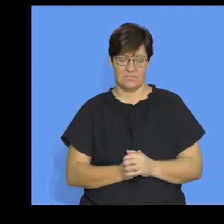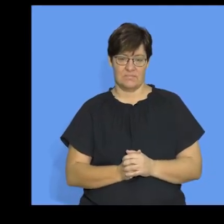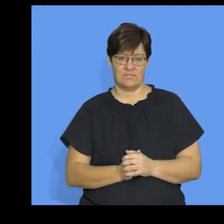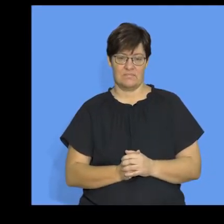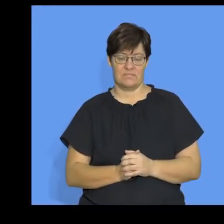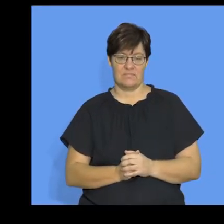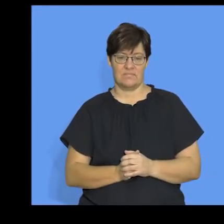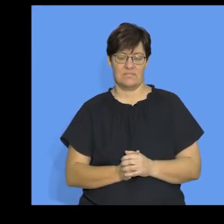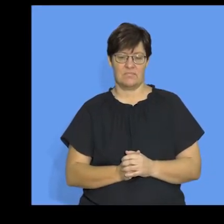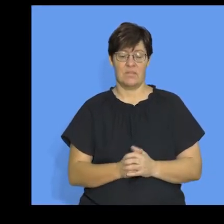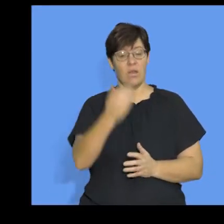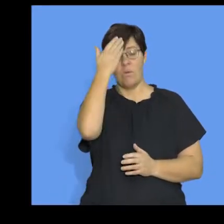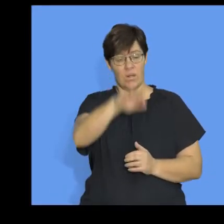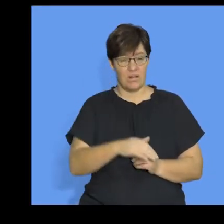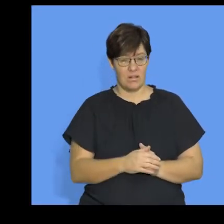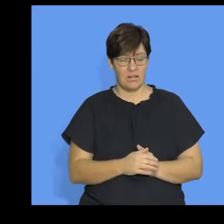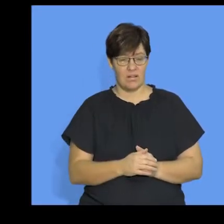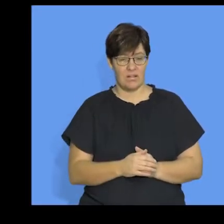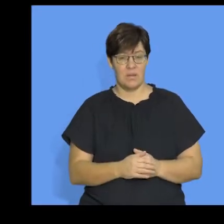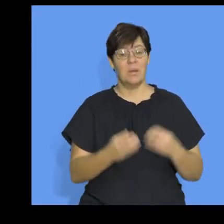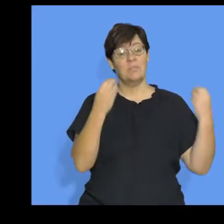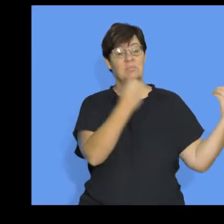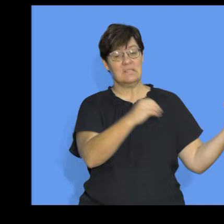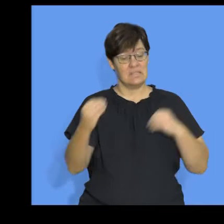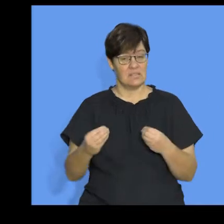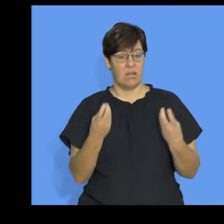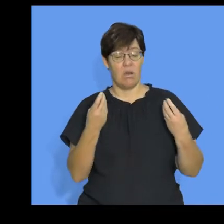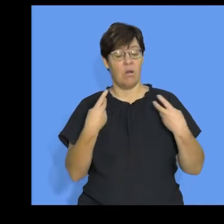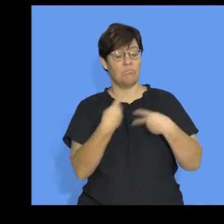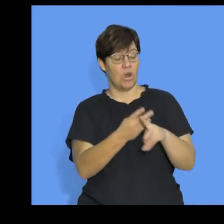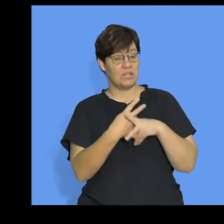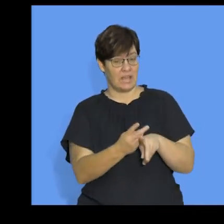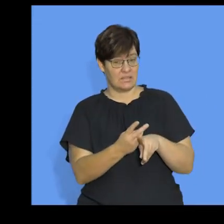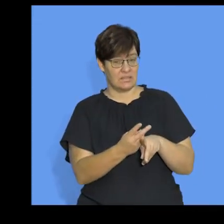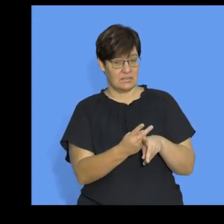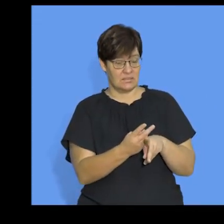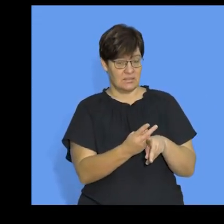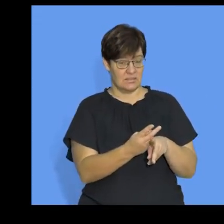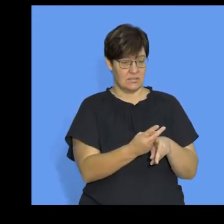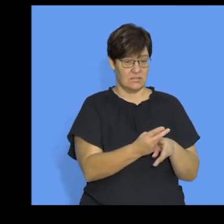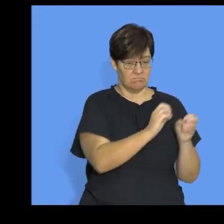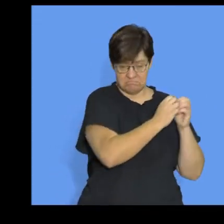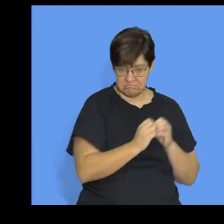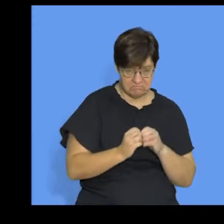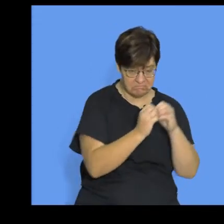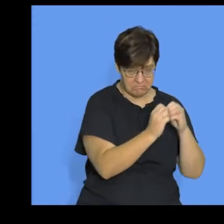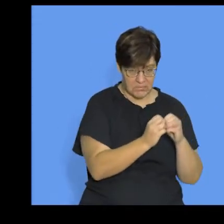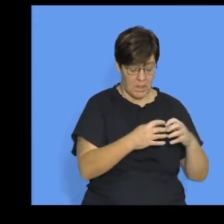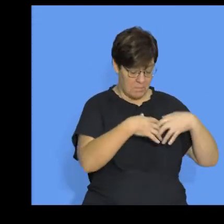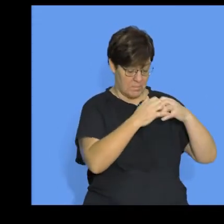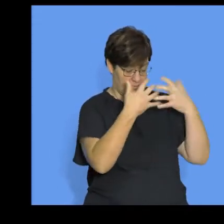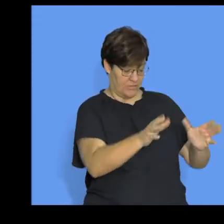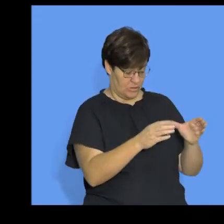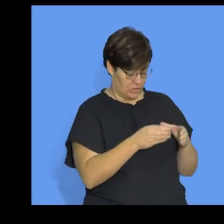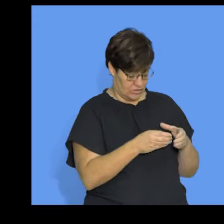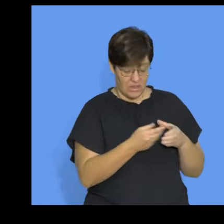So we notice that businesses make products and sell. So this is what we call